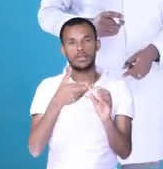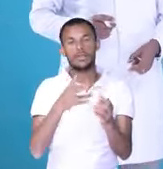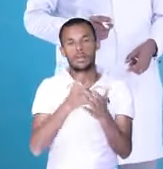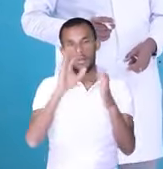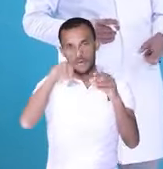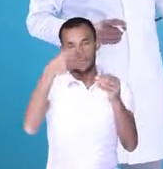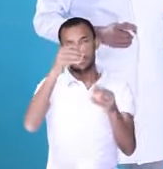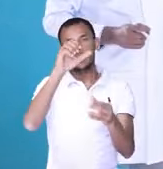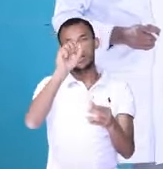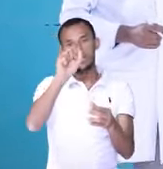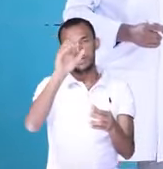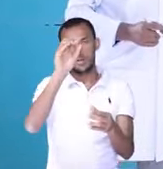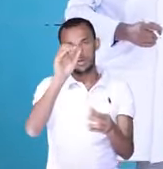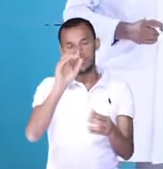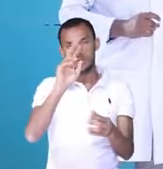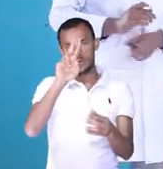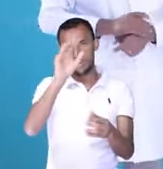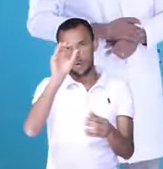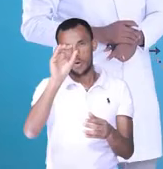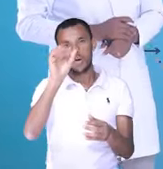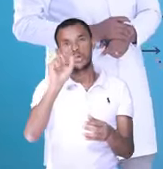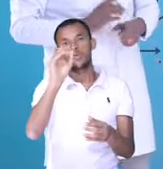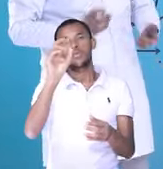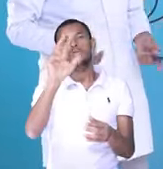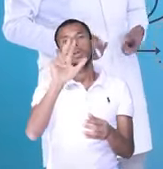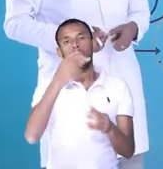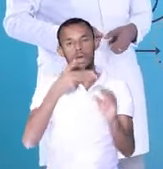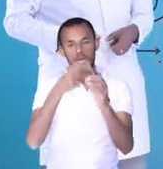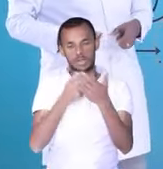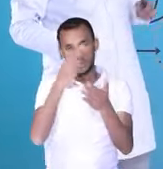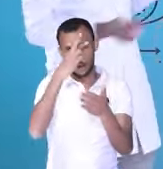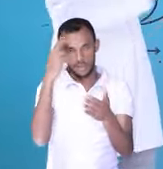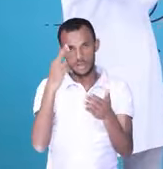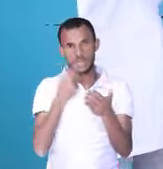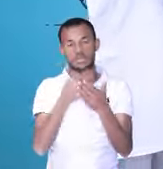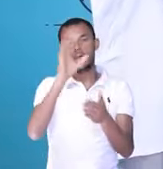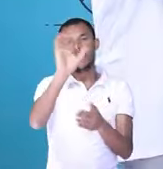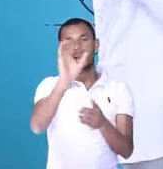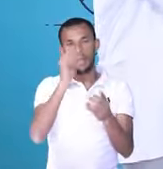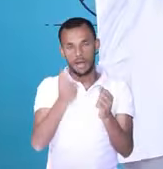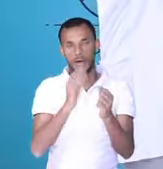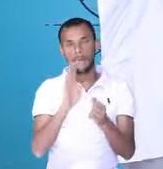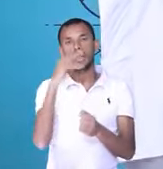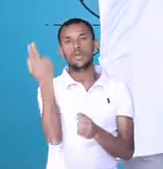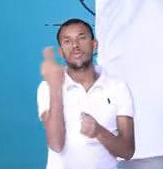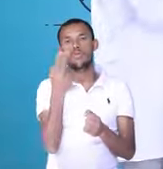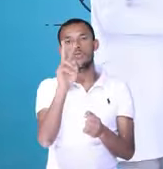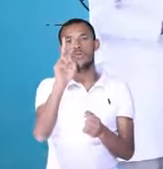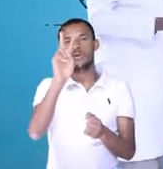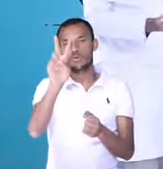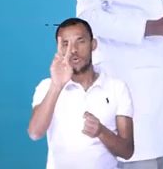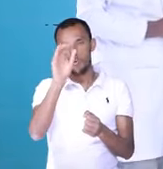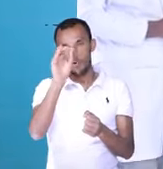sulfur trioxide or 2SO3 gas. In this case, The catalyst can be used is